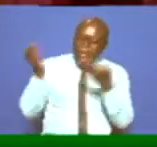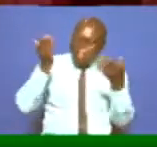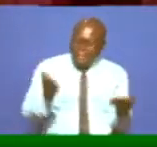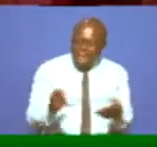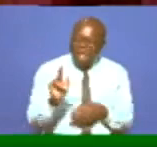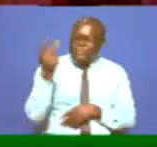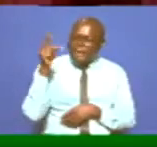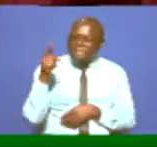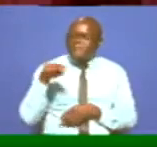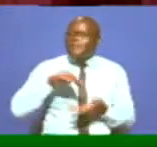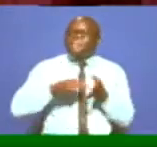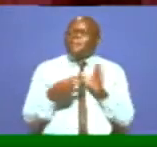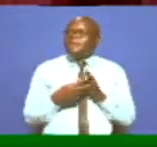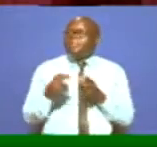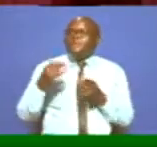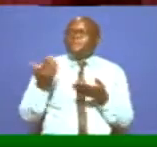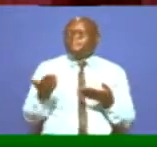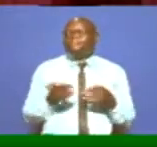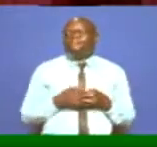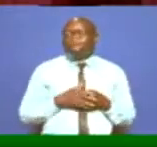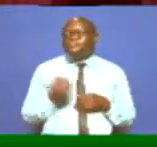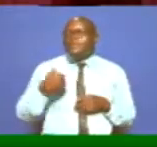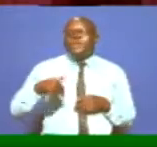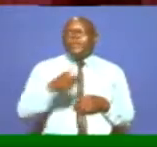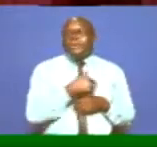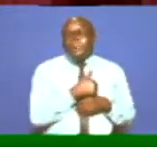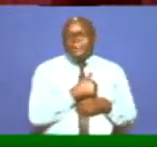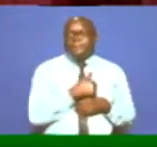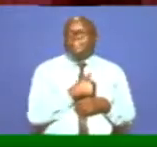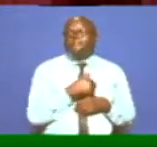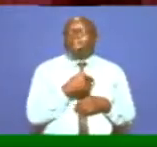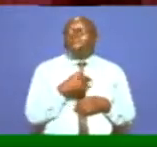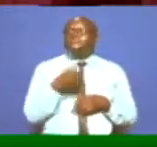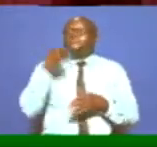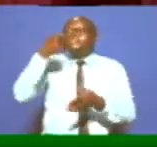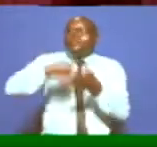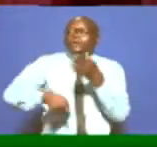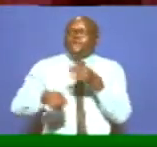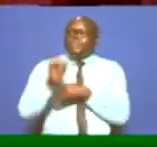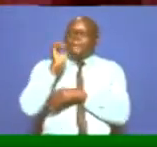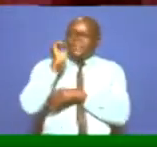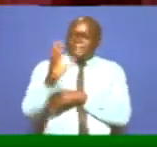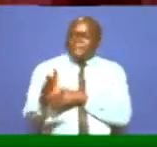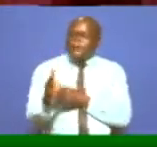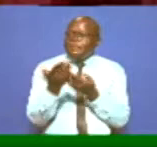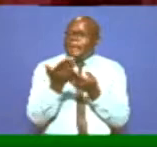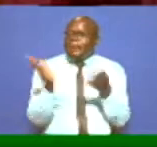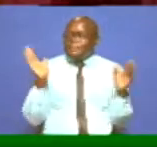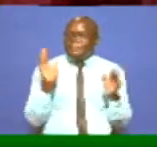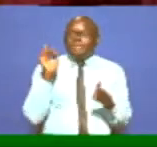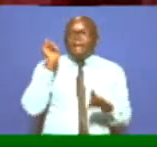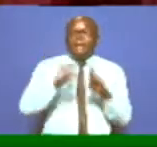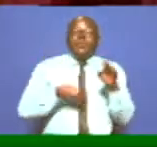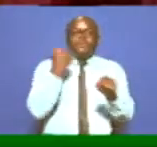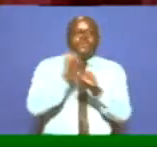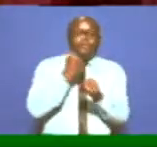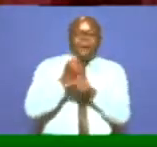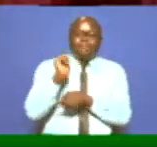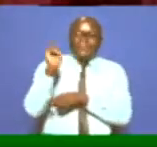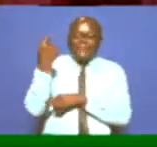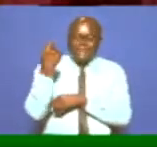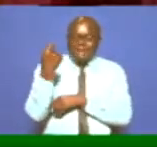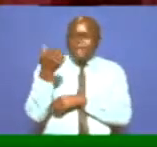Speaker, it means at the end of the day, we are going to increase the cost of production and everything is not going to work for the country. Therefore, Honorable